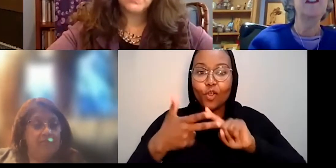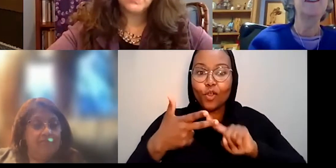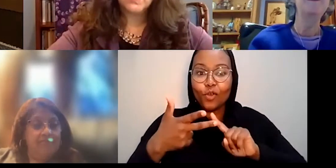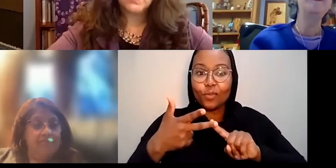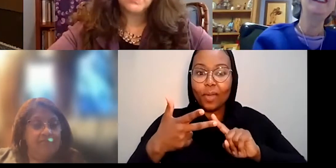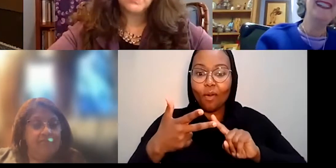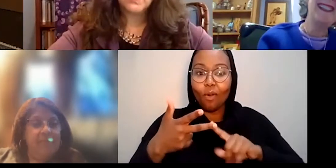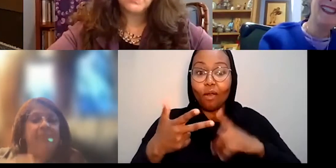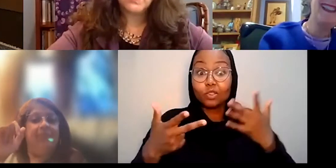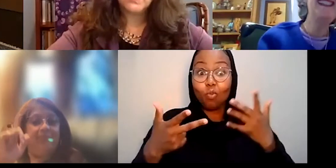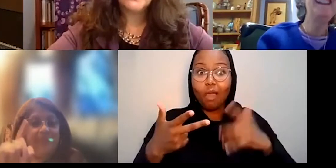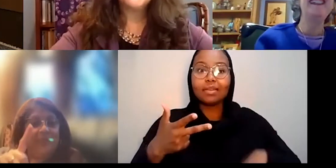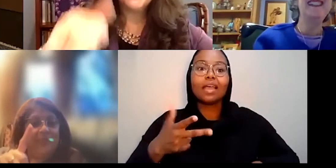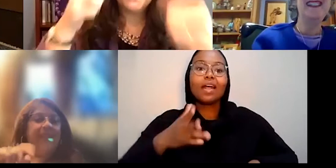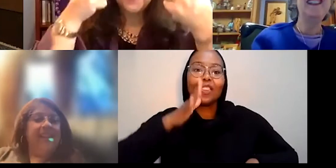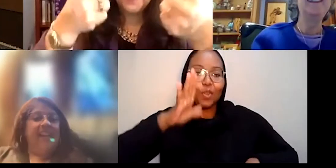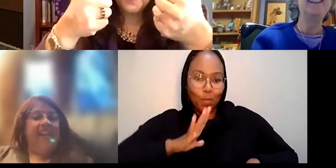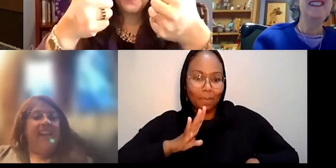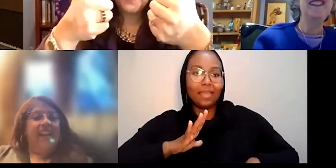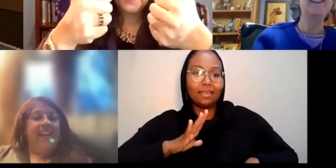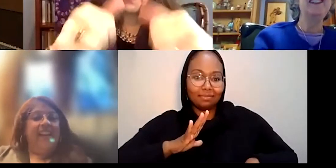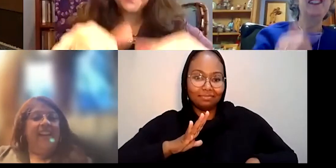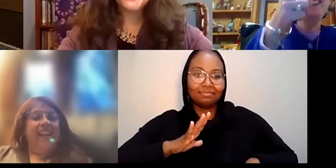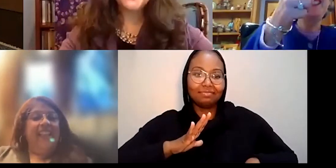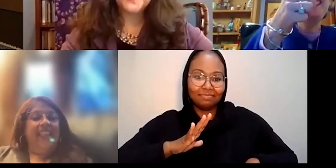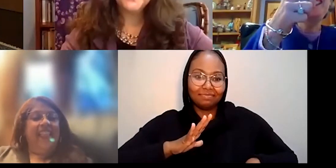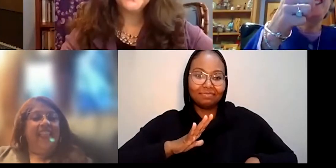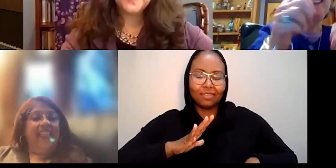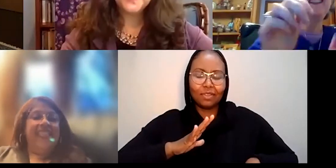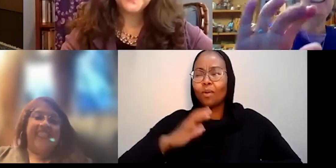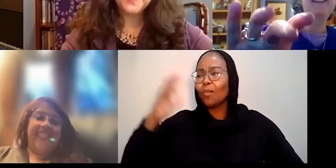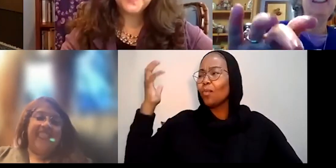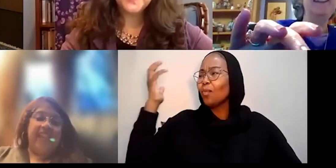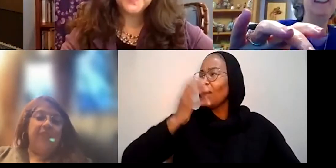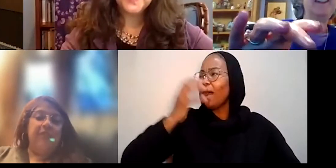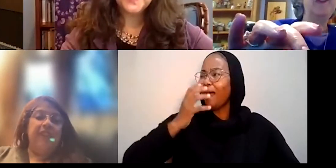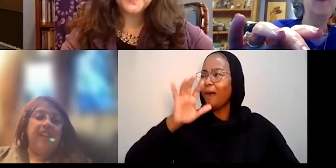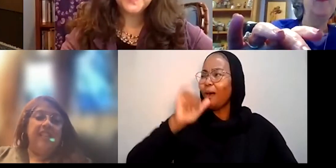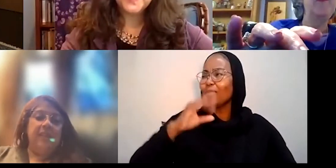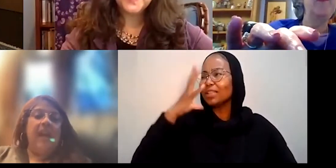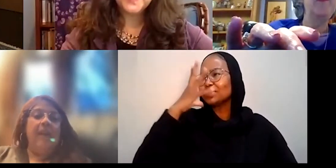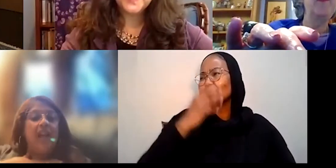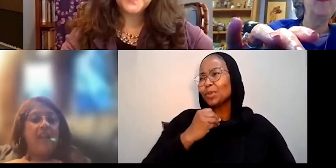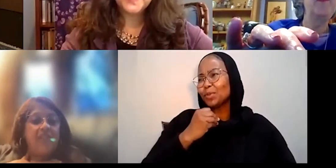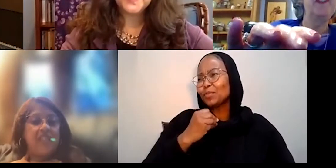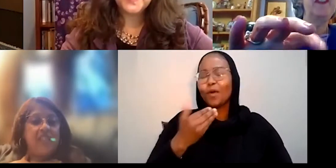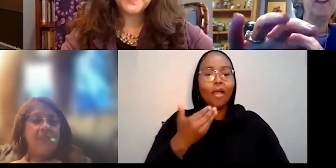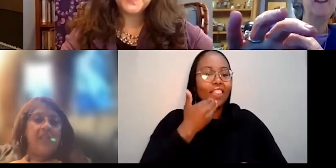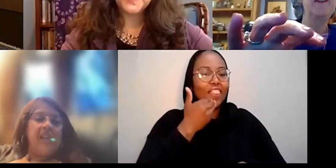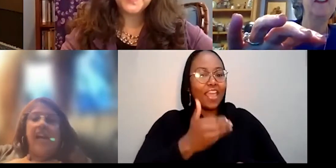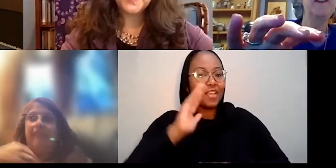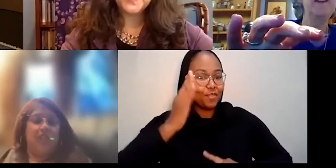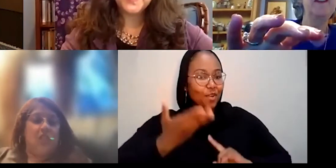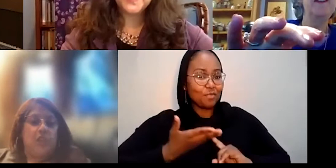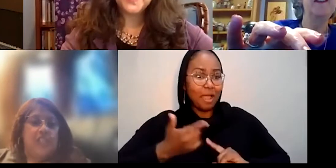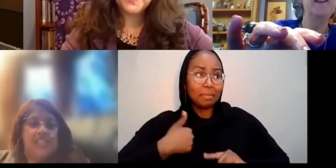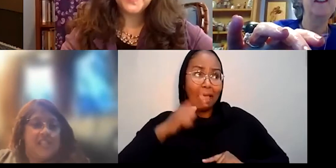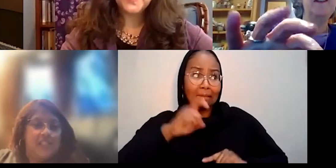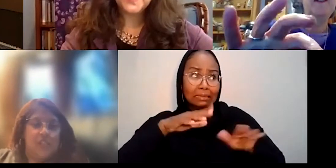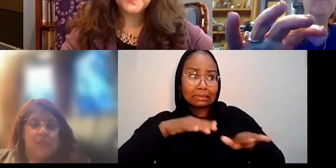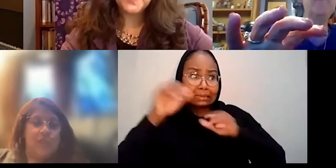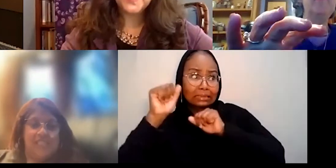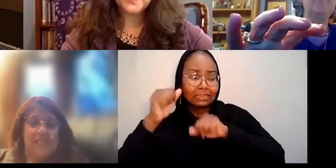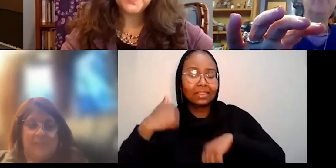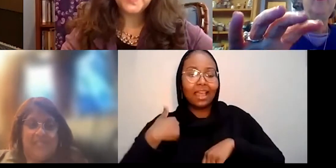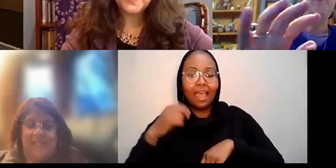women. Wow, that's beautiful. Thank you, Hafsa. Thank you, Atiya. Thank you for inviting me. I'm going to have to leave because I've actually got a